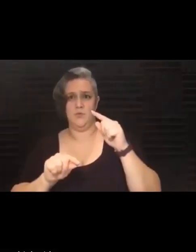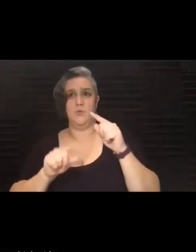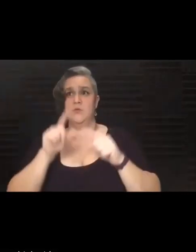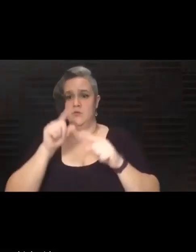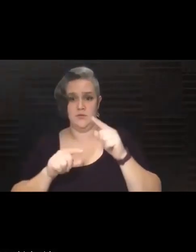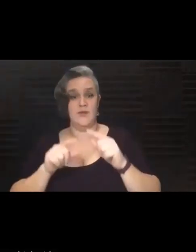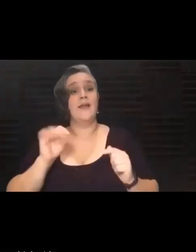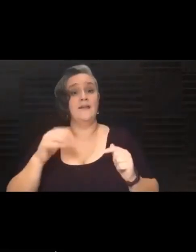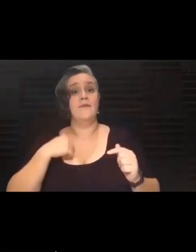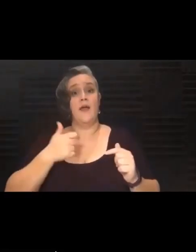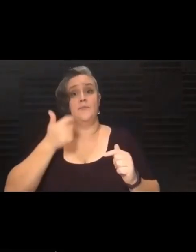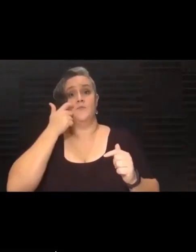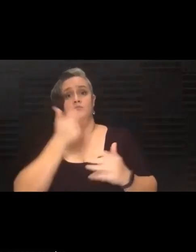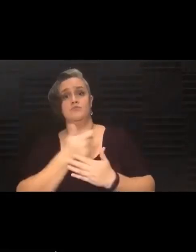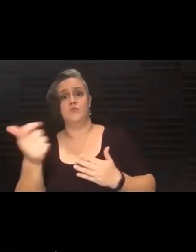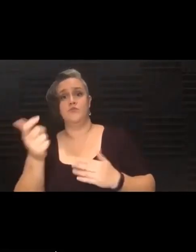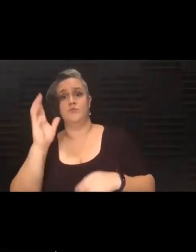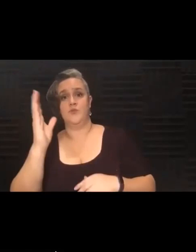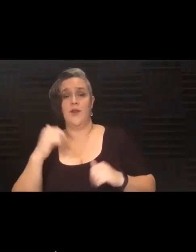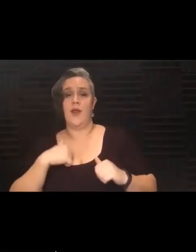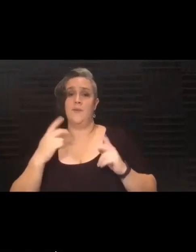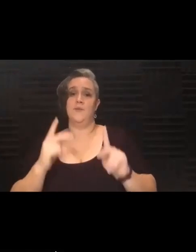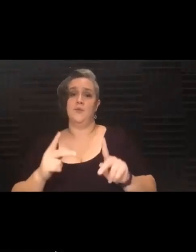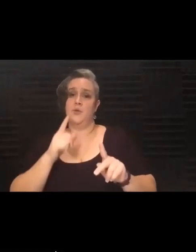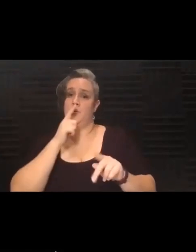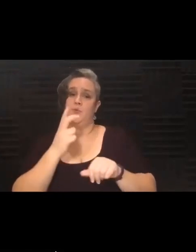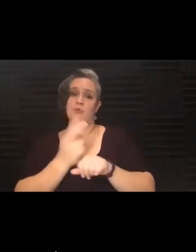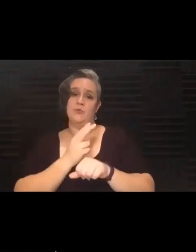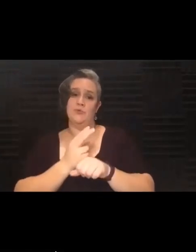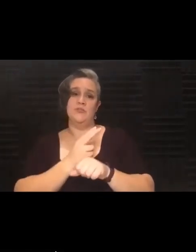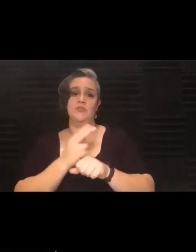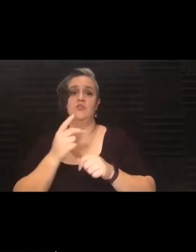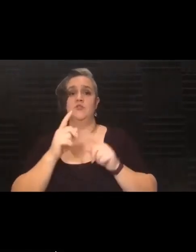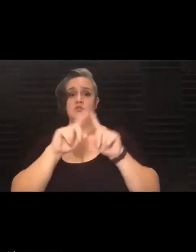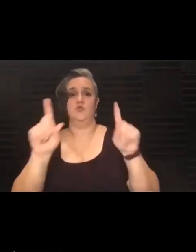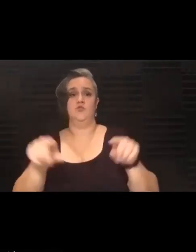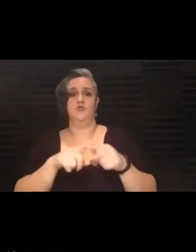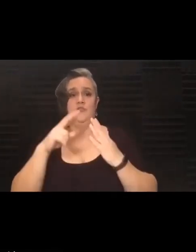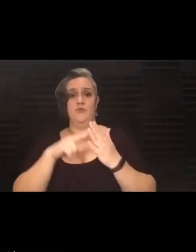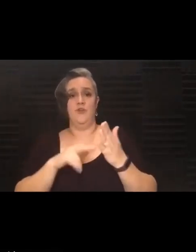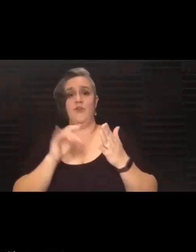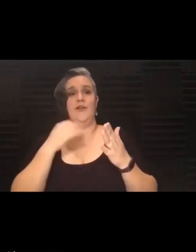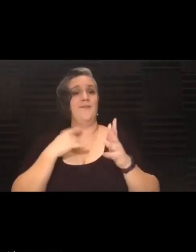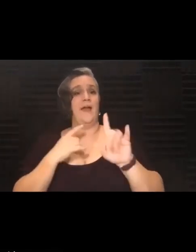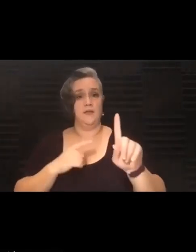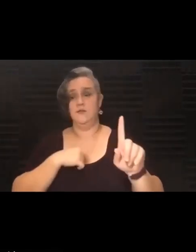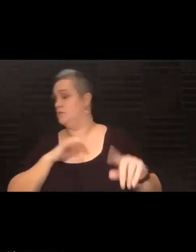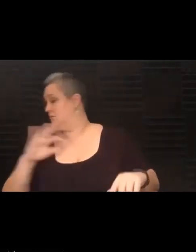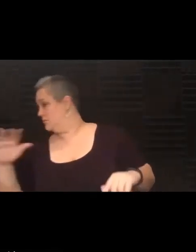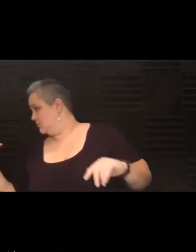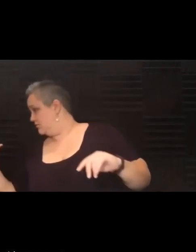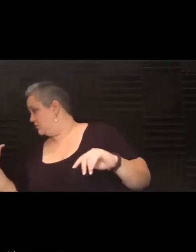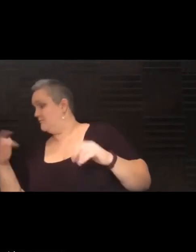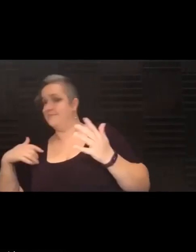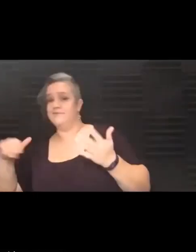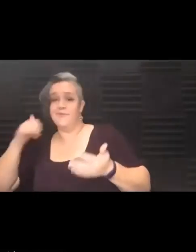watching a presentation and I'm a person who uses a screen reader and I have to step away for a moment, say to take a phone call or